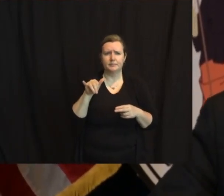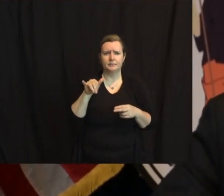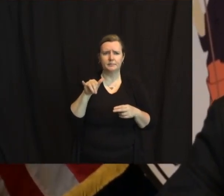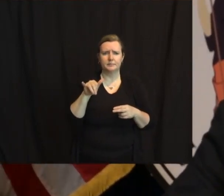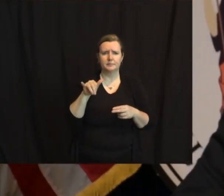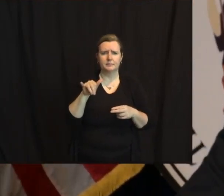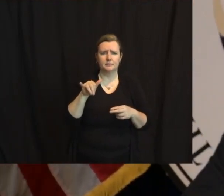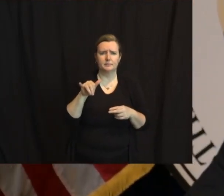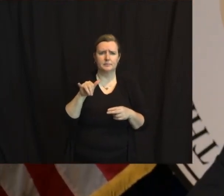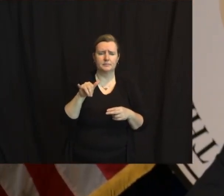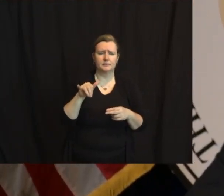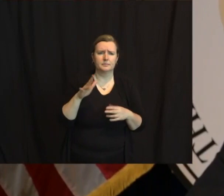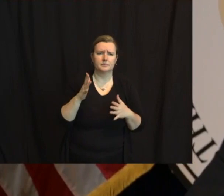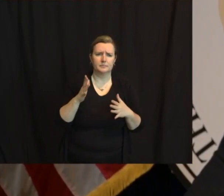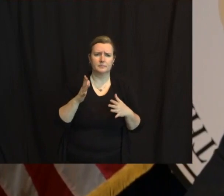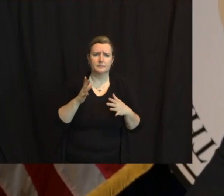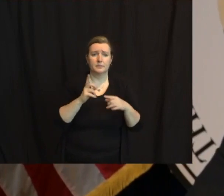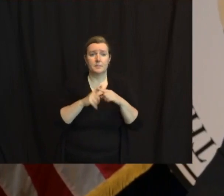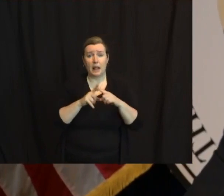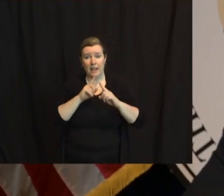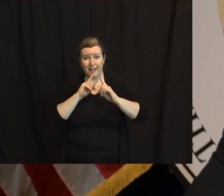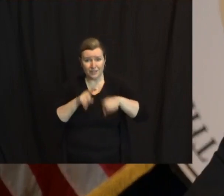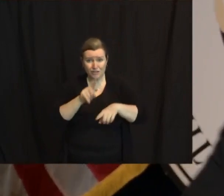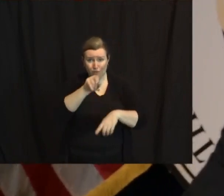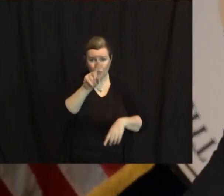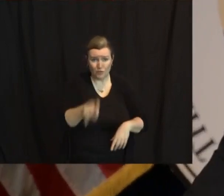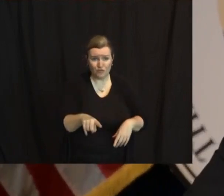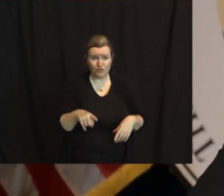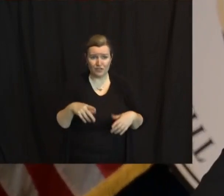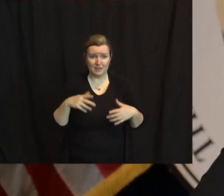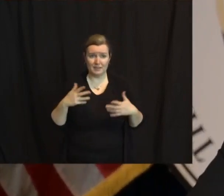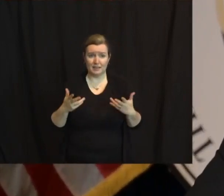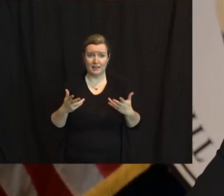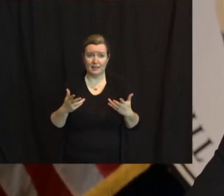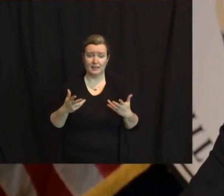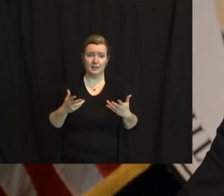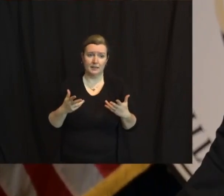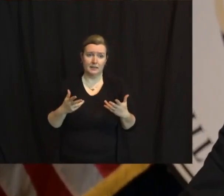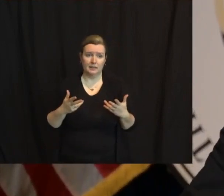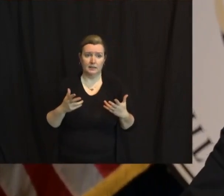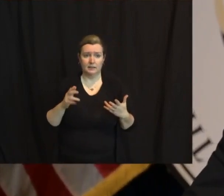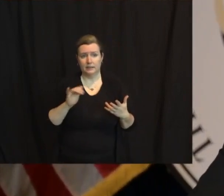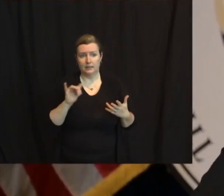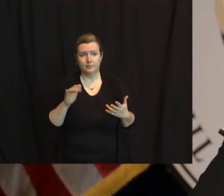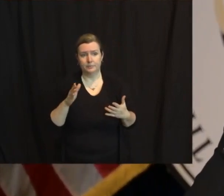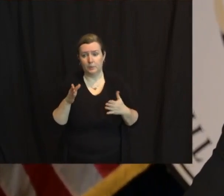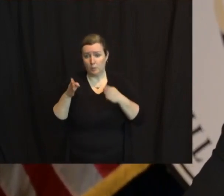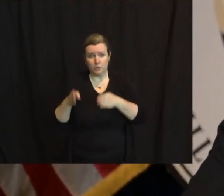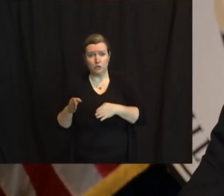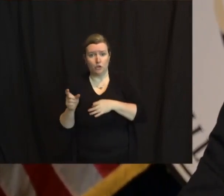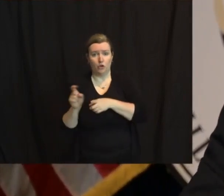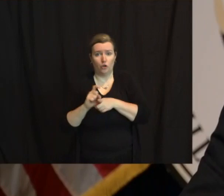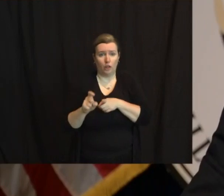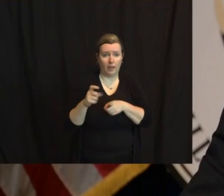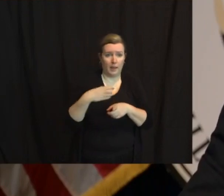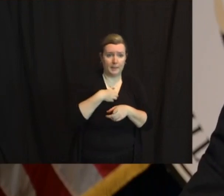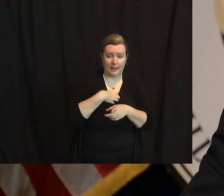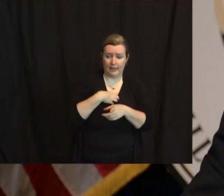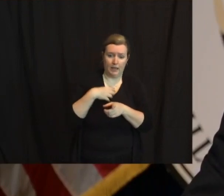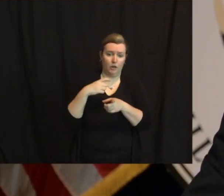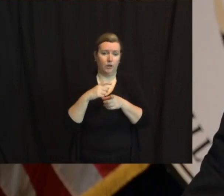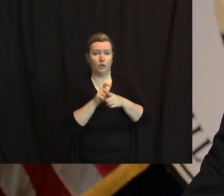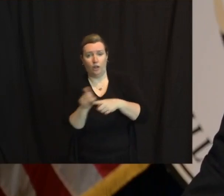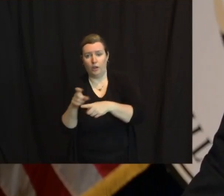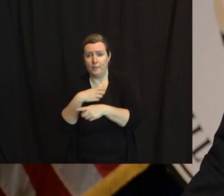to have a blanket answer to some of these without knowing the very specifics. So if you've got, the other reason to talk to you is if you've got somebody in particular that you could